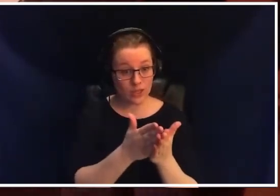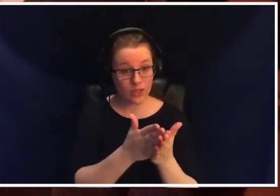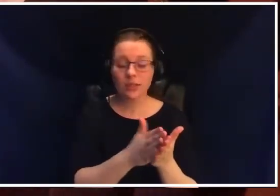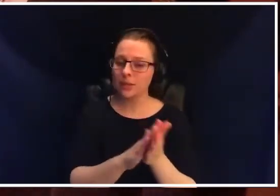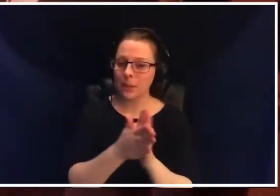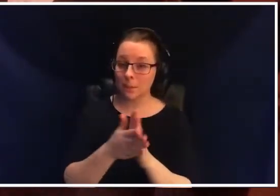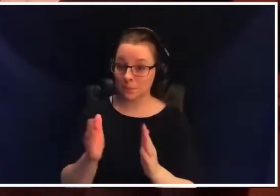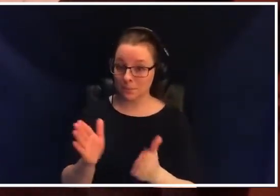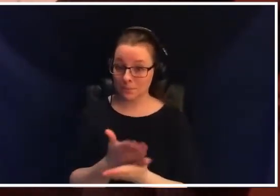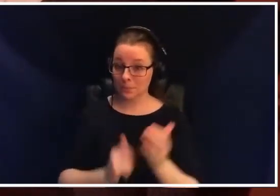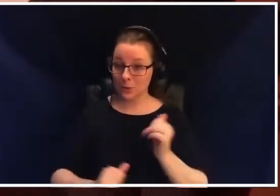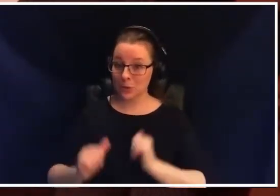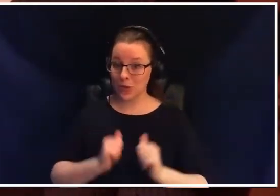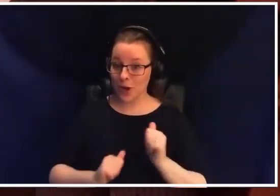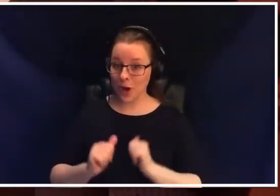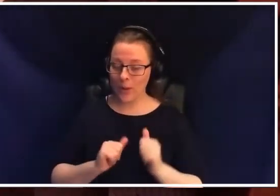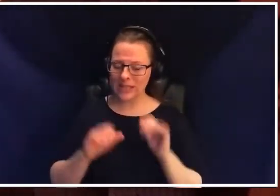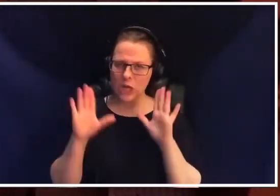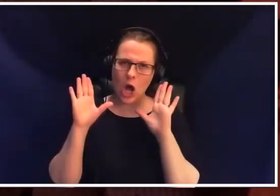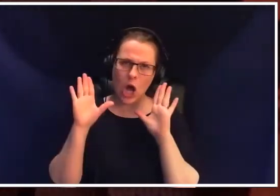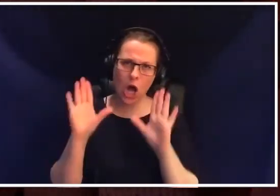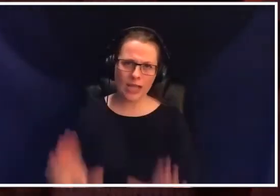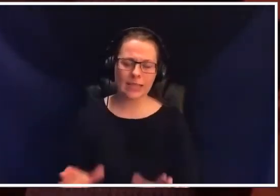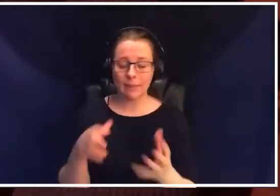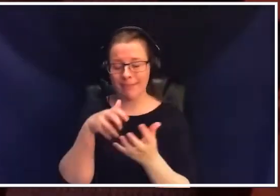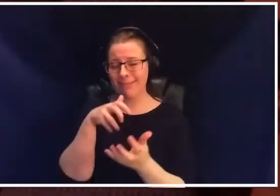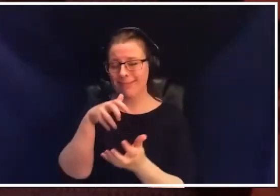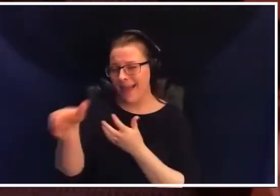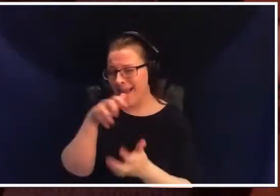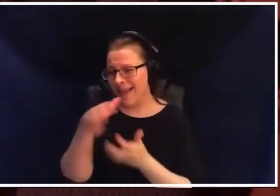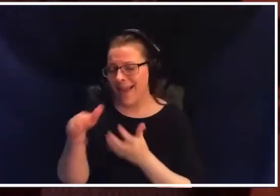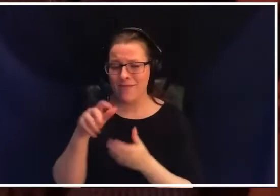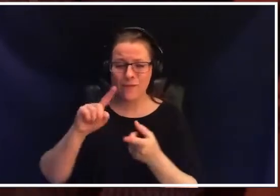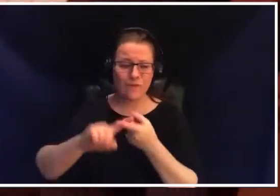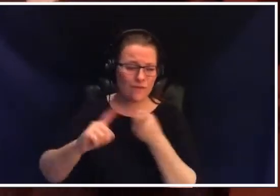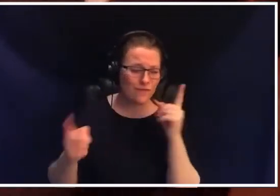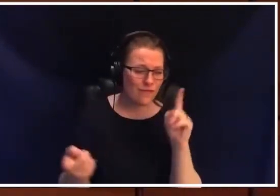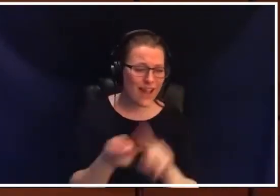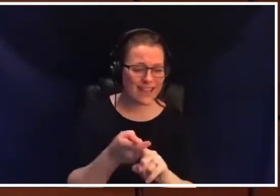awesome and full of laughter and friendship and also cookies.